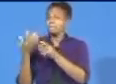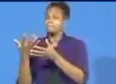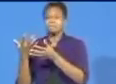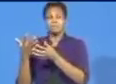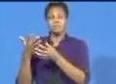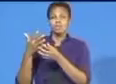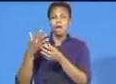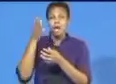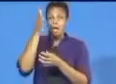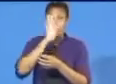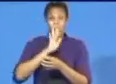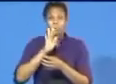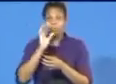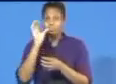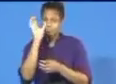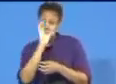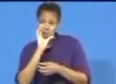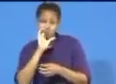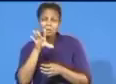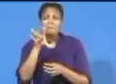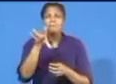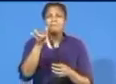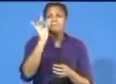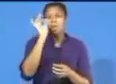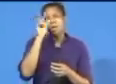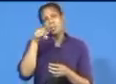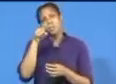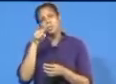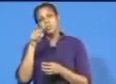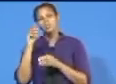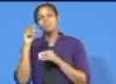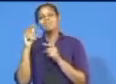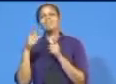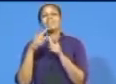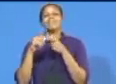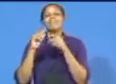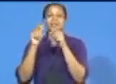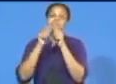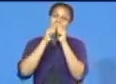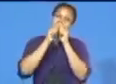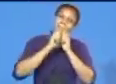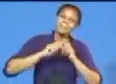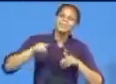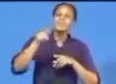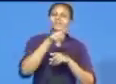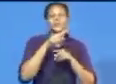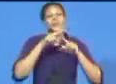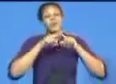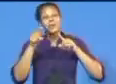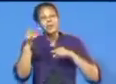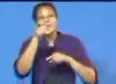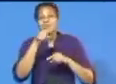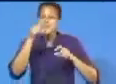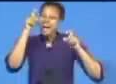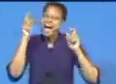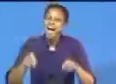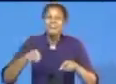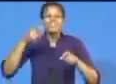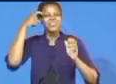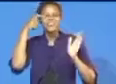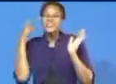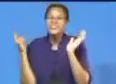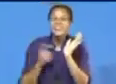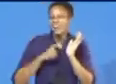to pick you out and place a blessing on your shoulder. But you've got to